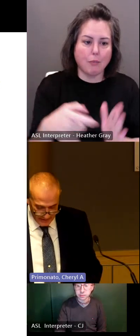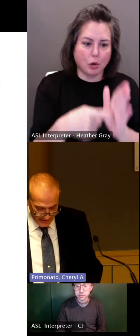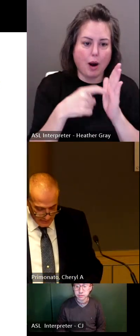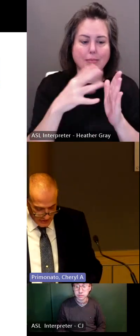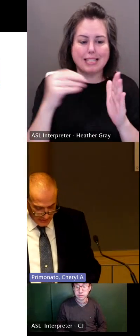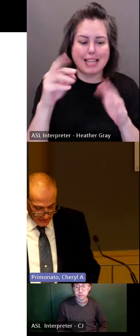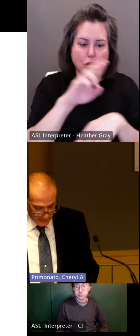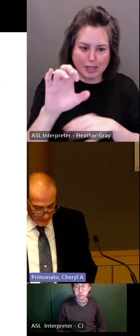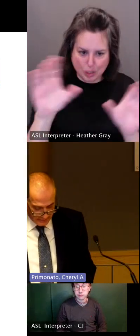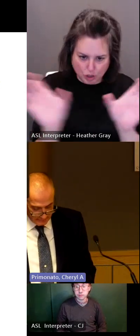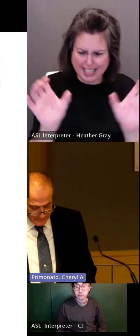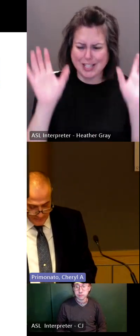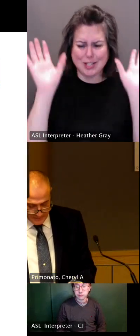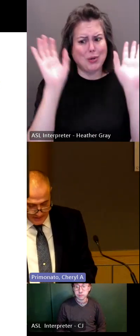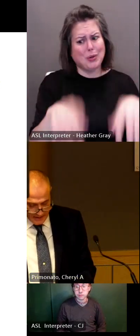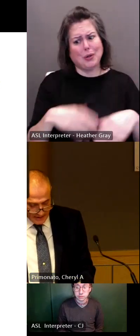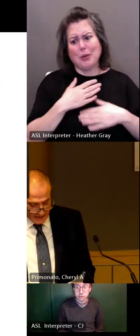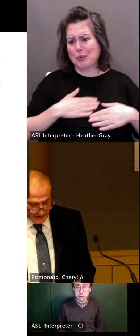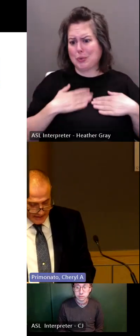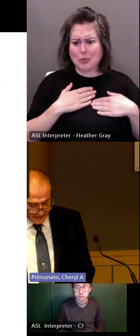mouthful. I'm sorry there, but